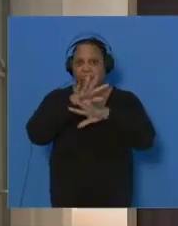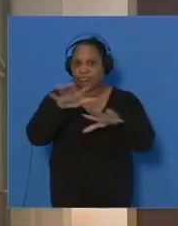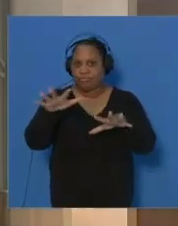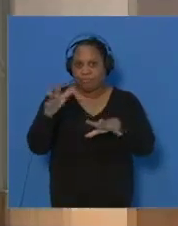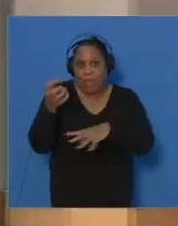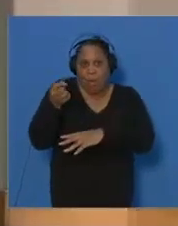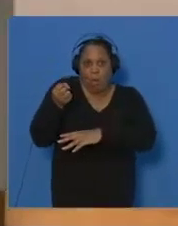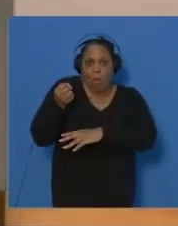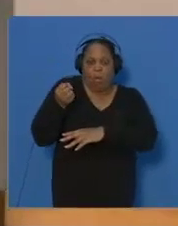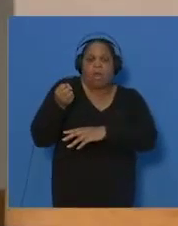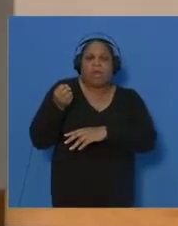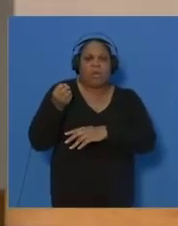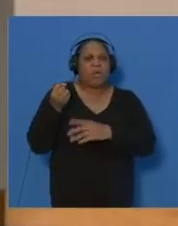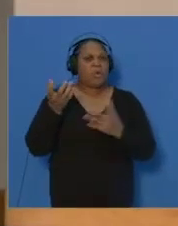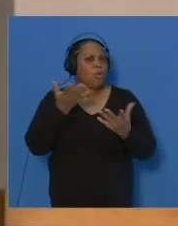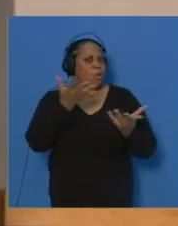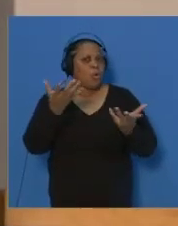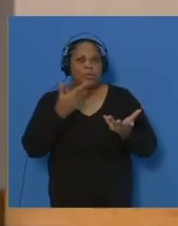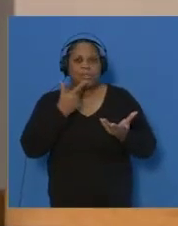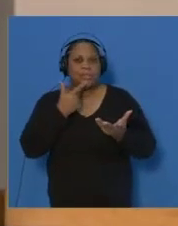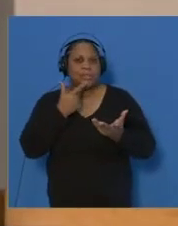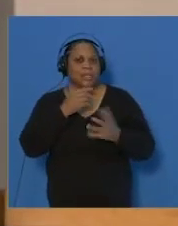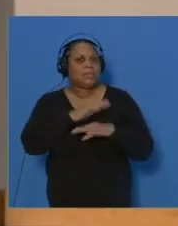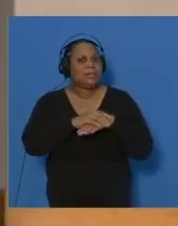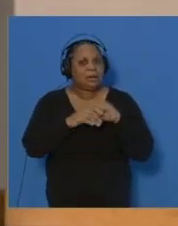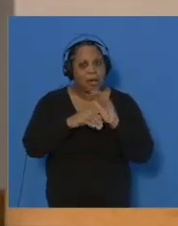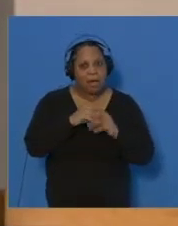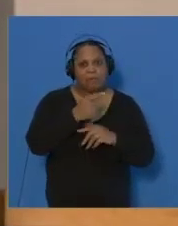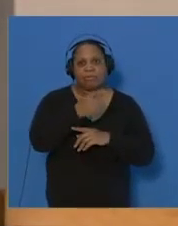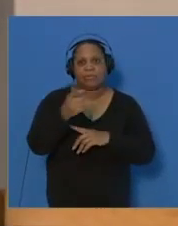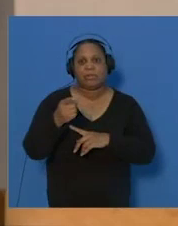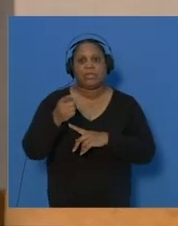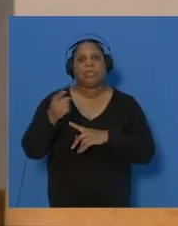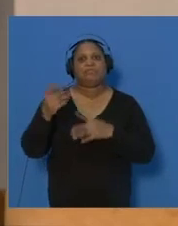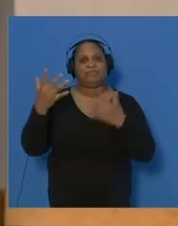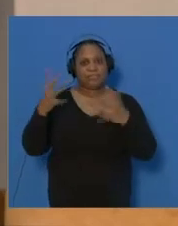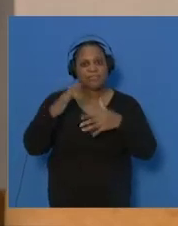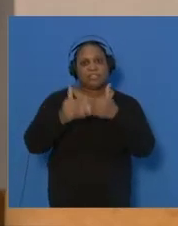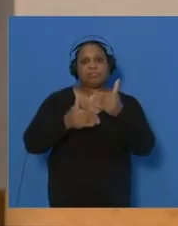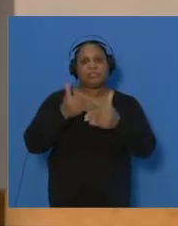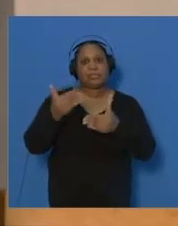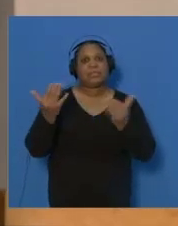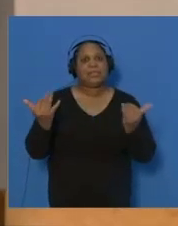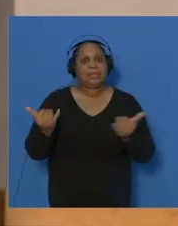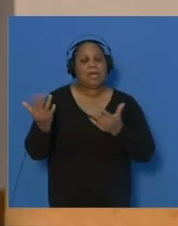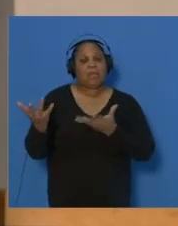hold. What might you say to comfort them that's been going through the process and just waiting?